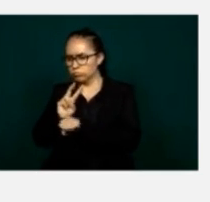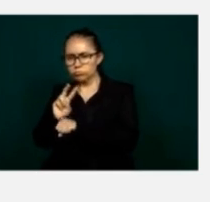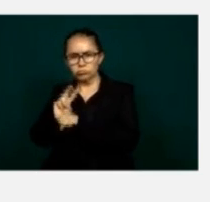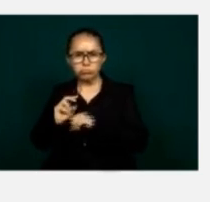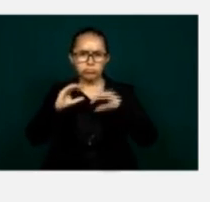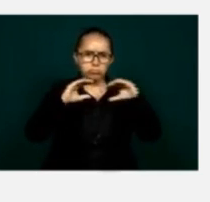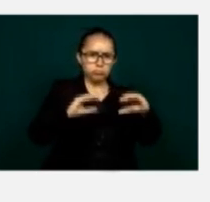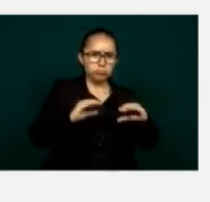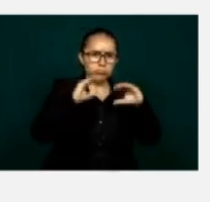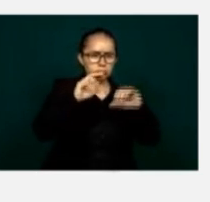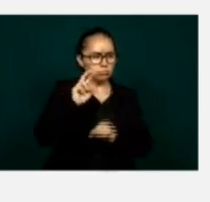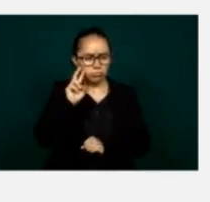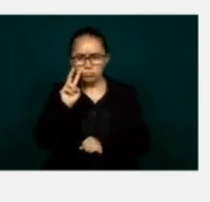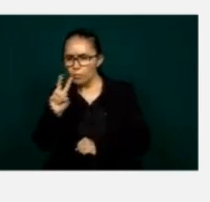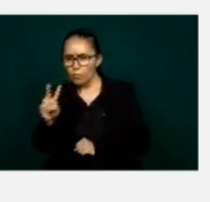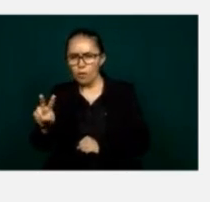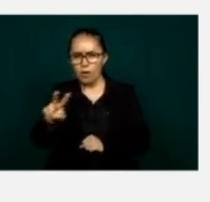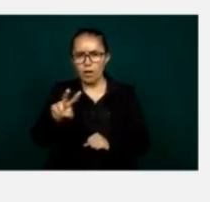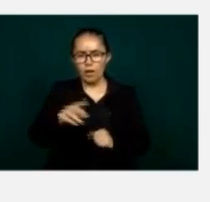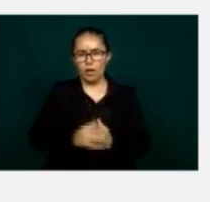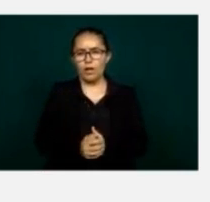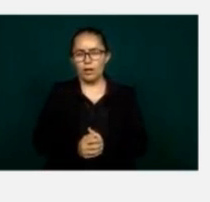areas. As you can observe,